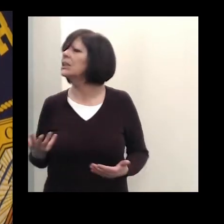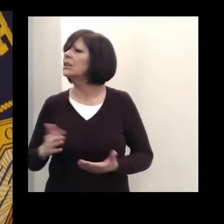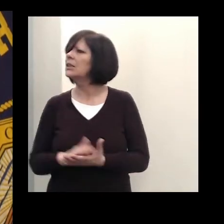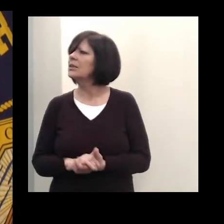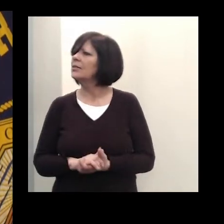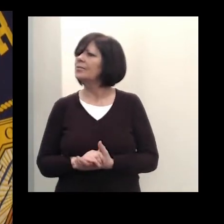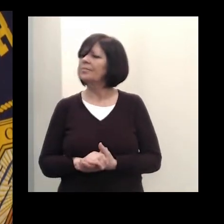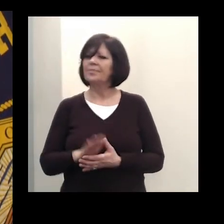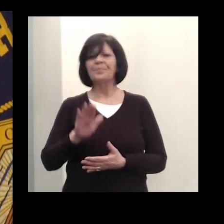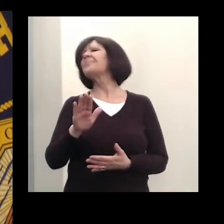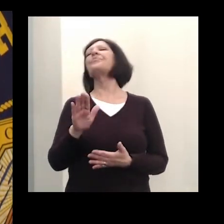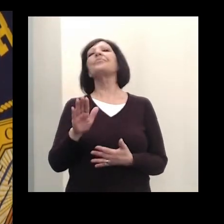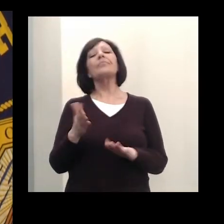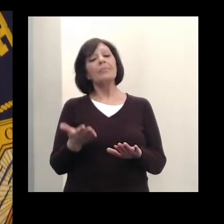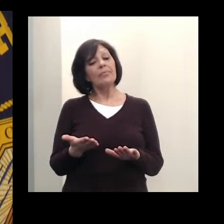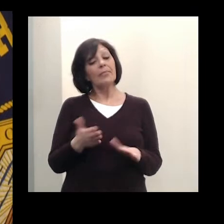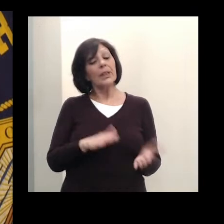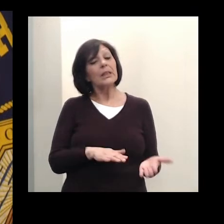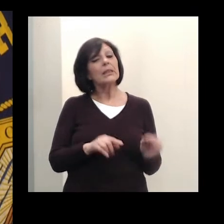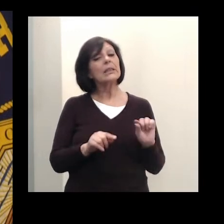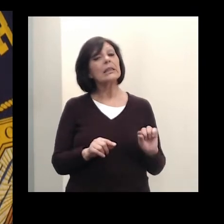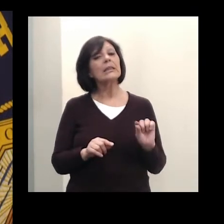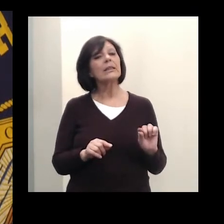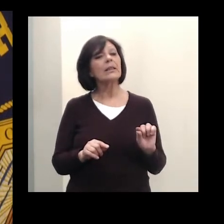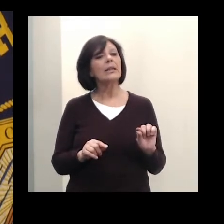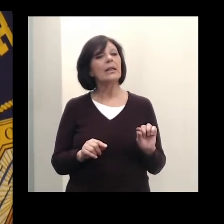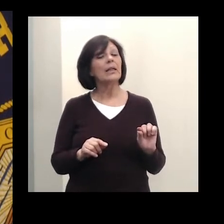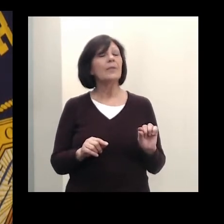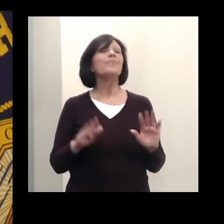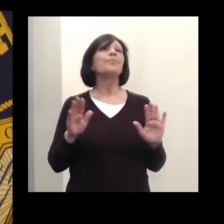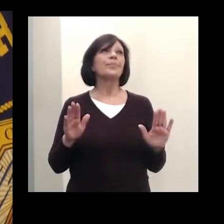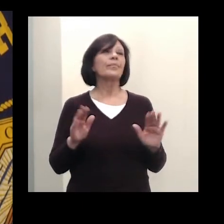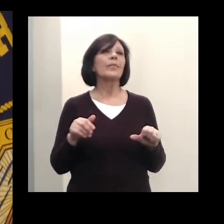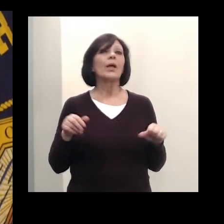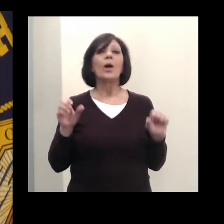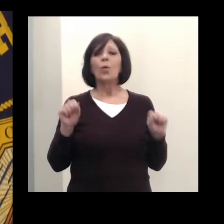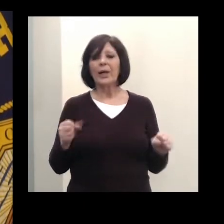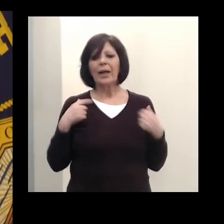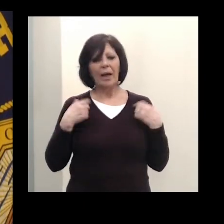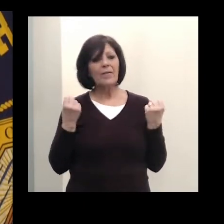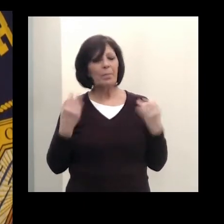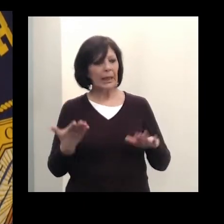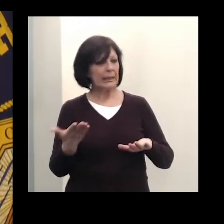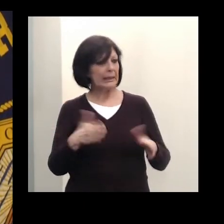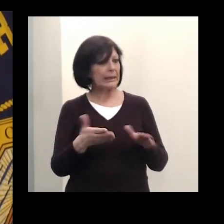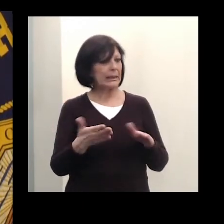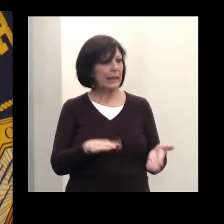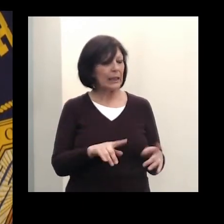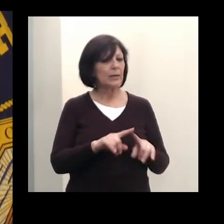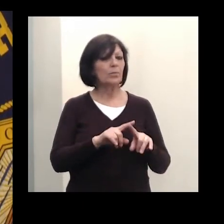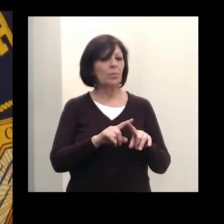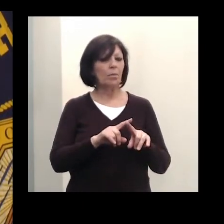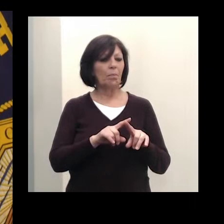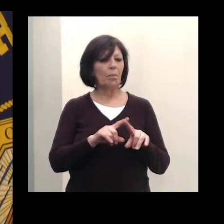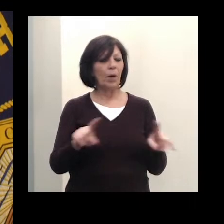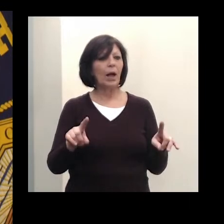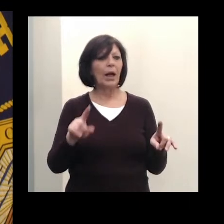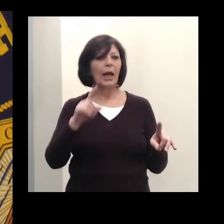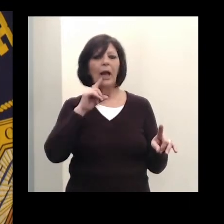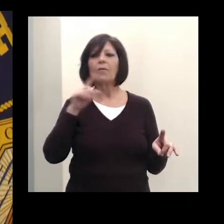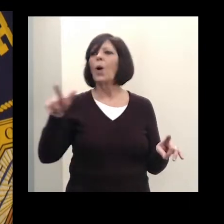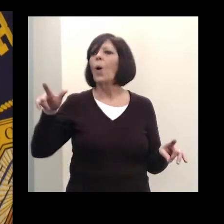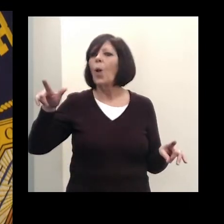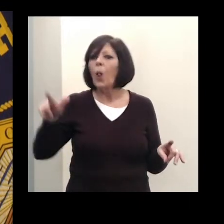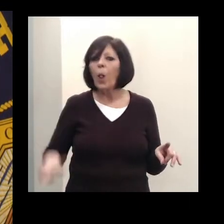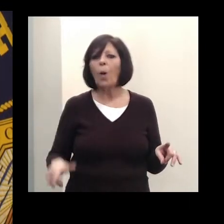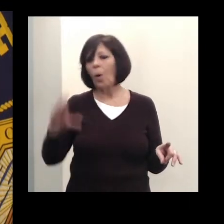Well, the mortality rate is irrespective. If we could still have a lot of deaths, but truthfully have exceptionally low